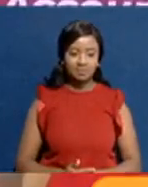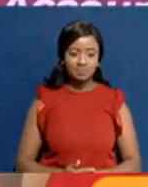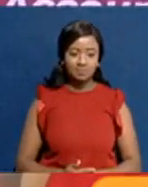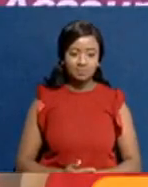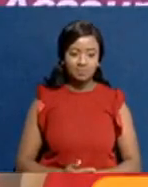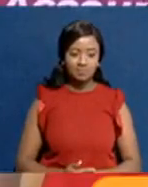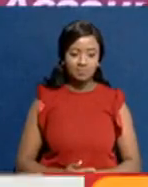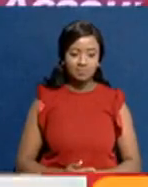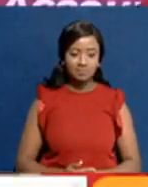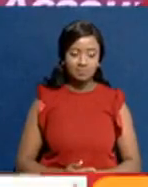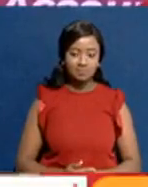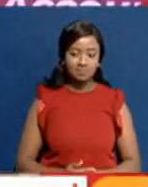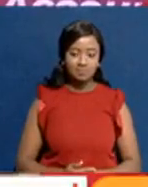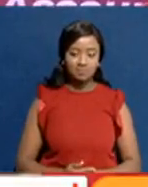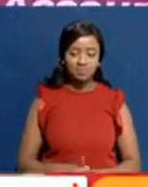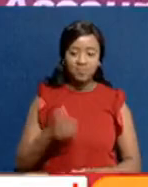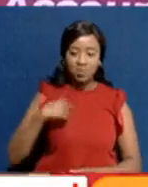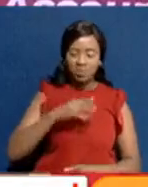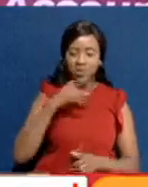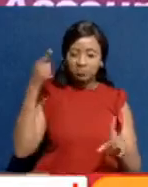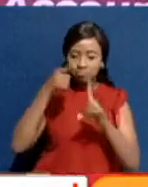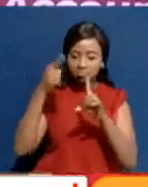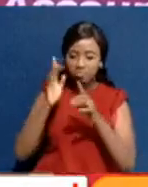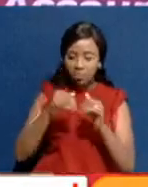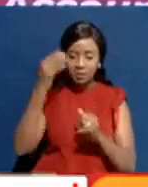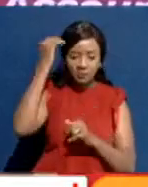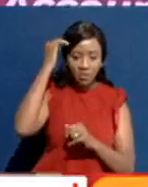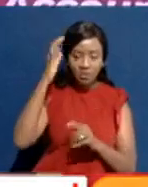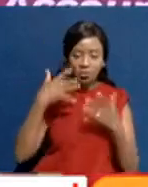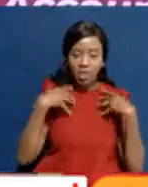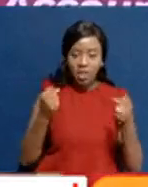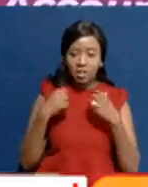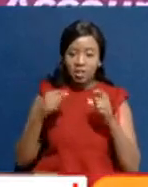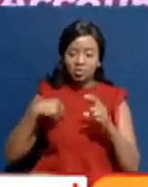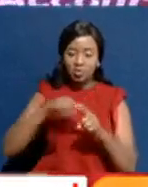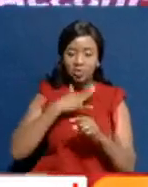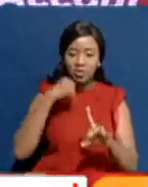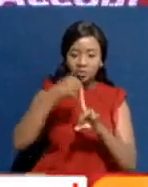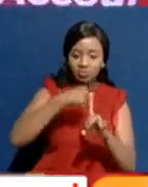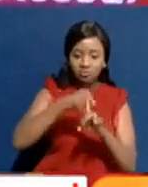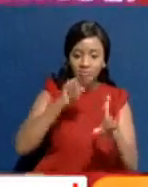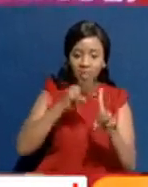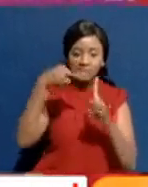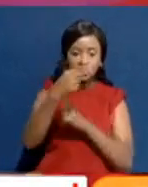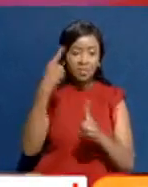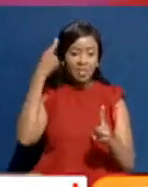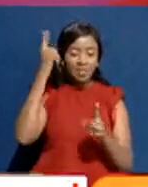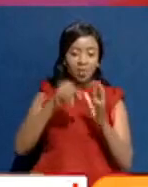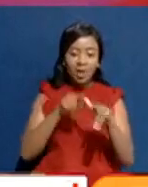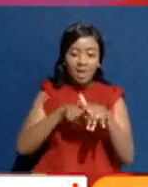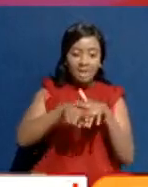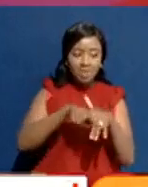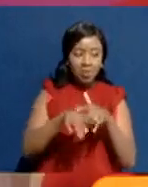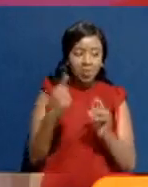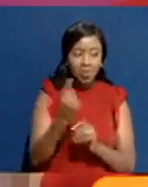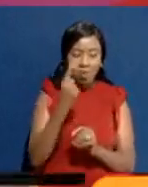The motto that we have is pooling for mental health. So we are trying to change the perception that pool is just a game for